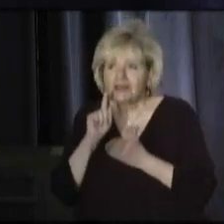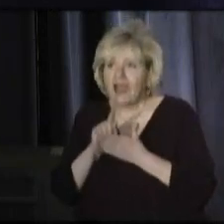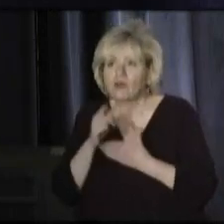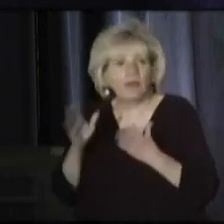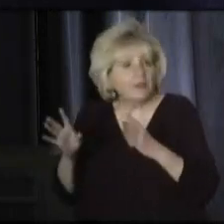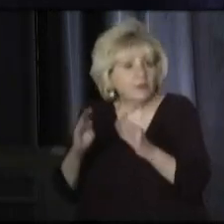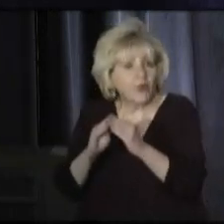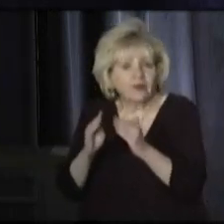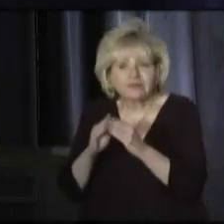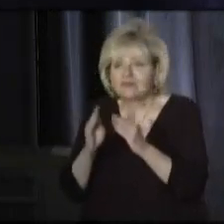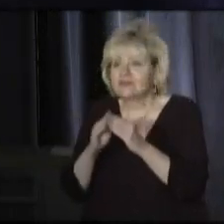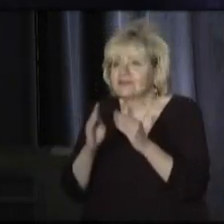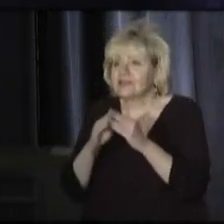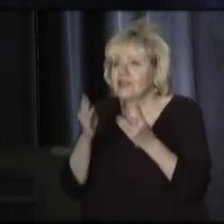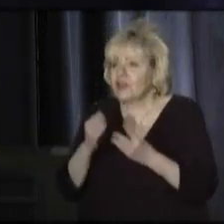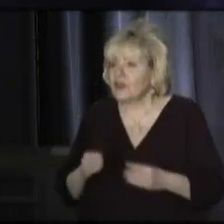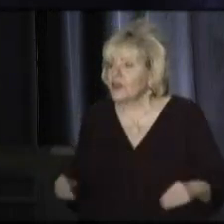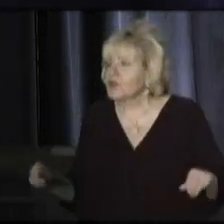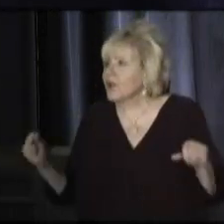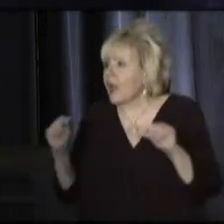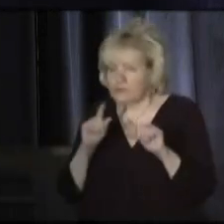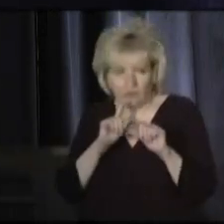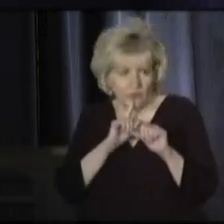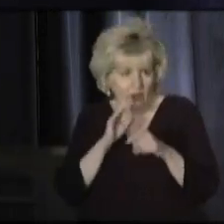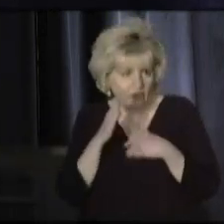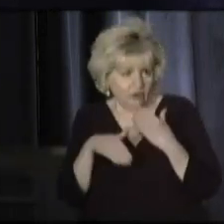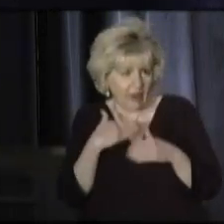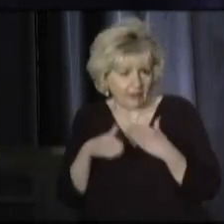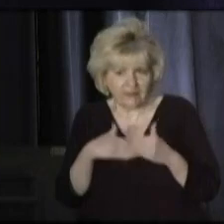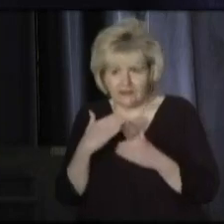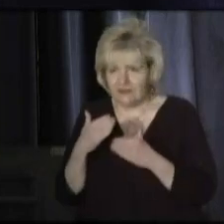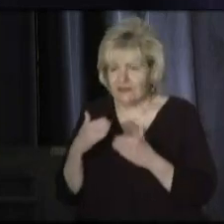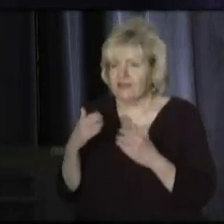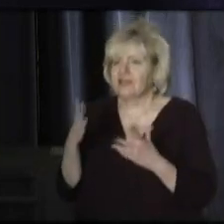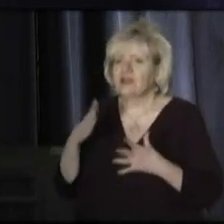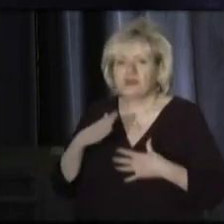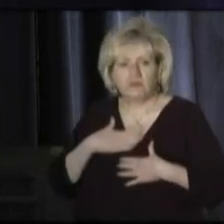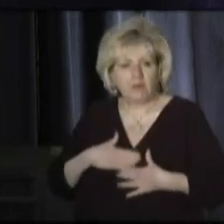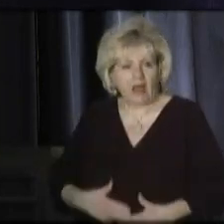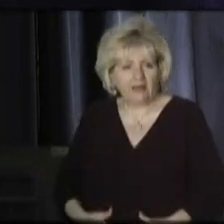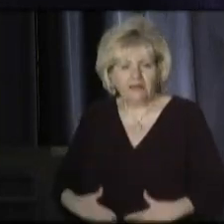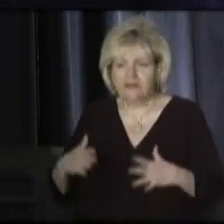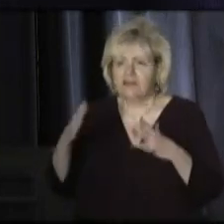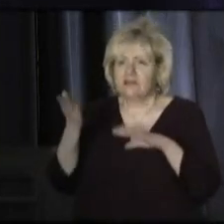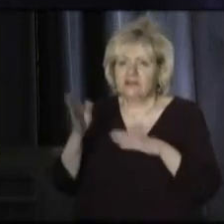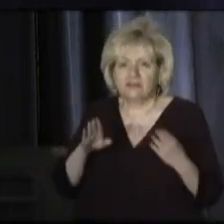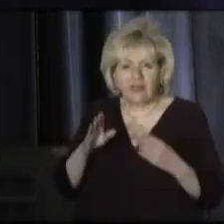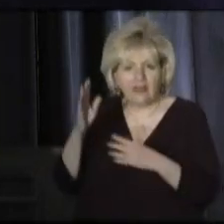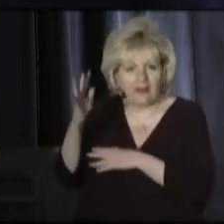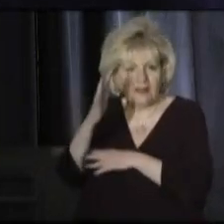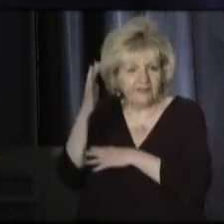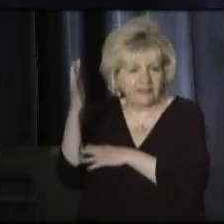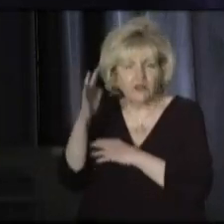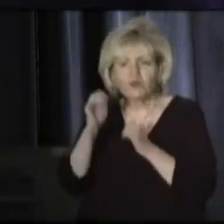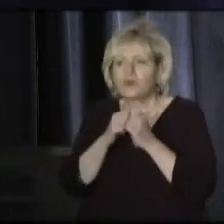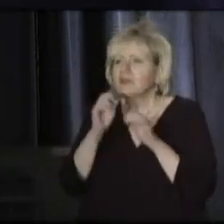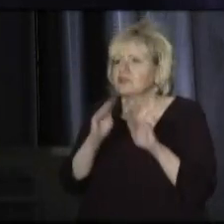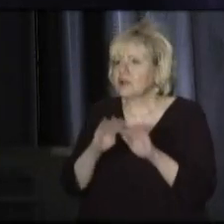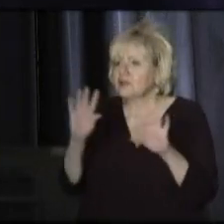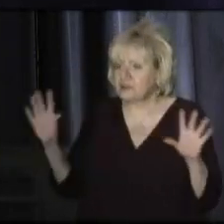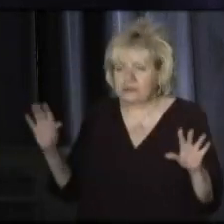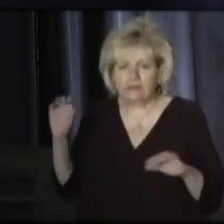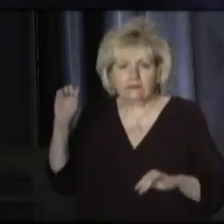inside, the pink cracked steps that led to it. Those stories and details had once been mine, memories that came alive in color and